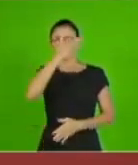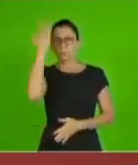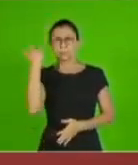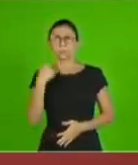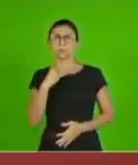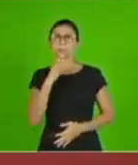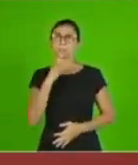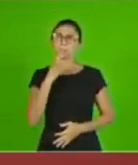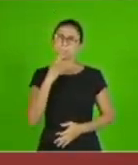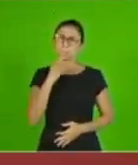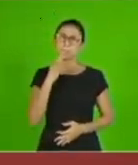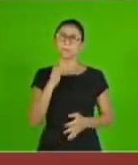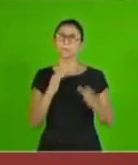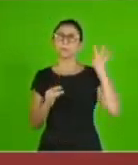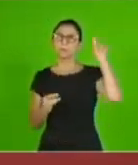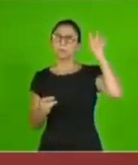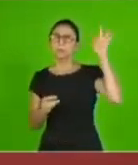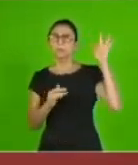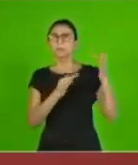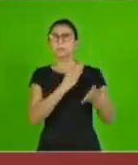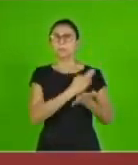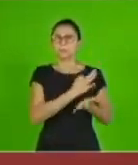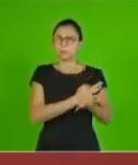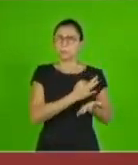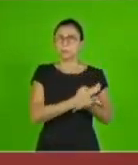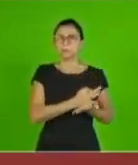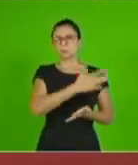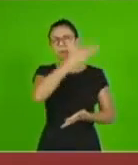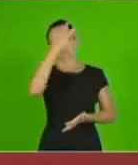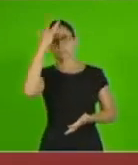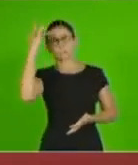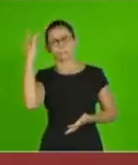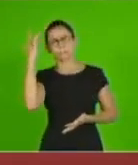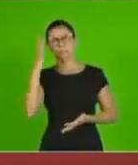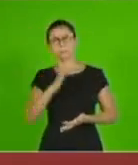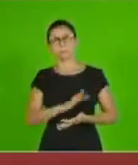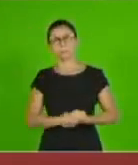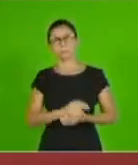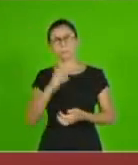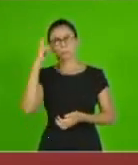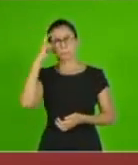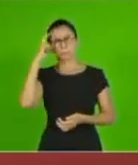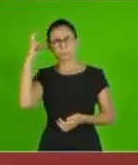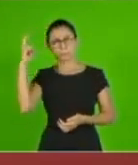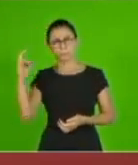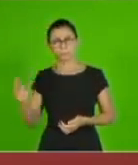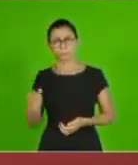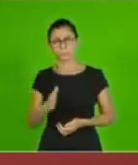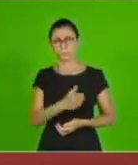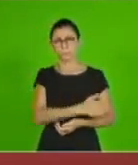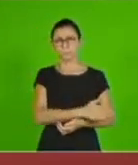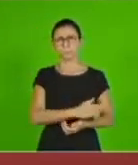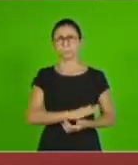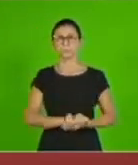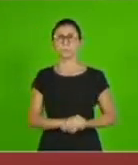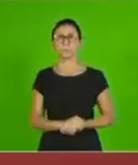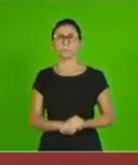they previously, all of these people who were converted in this time, they were previously part